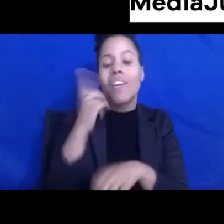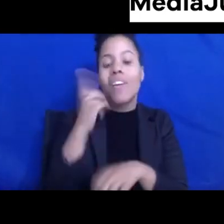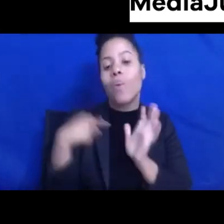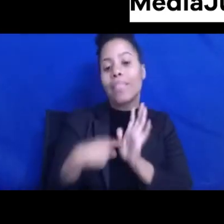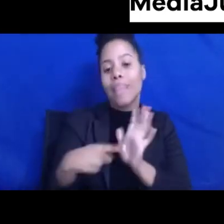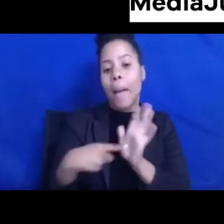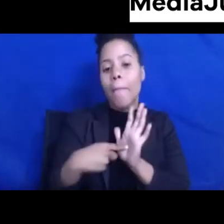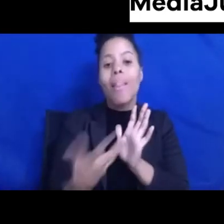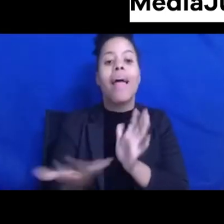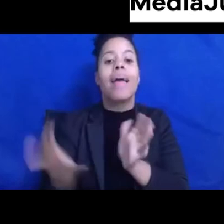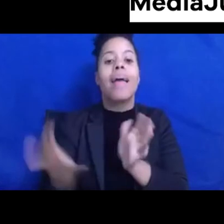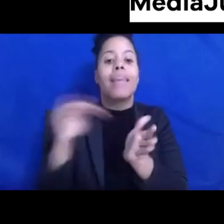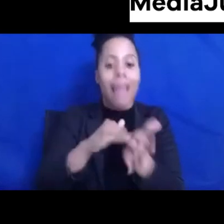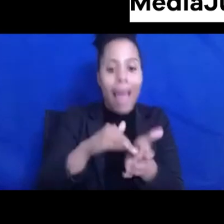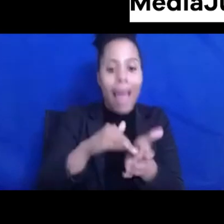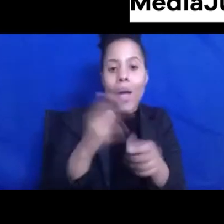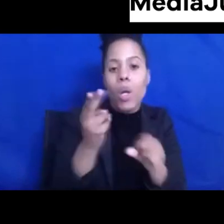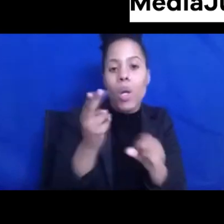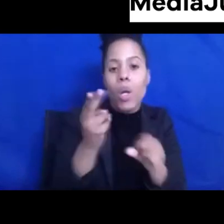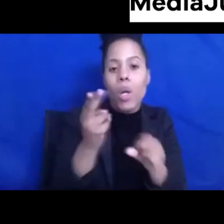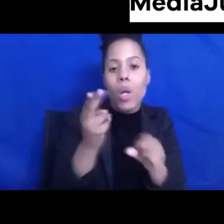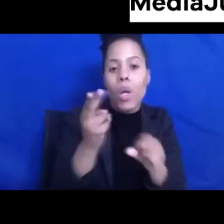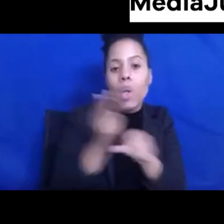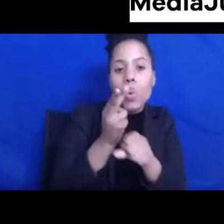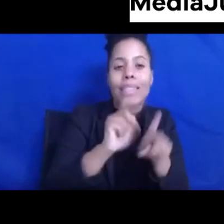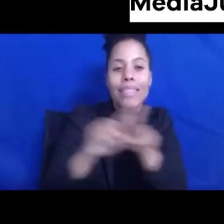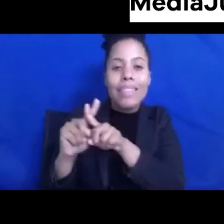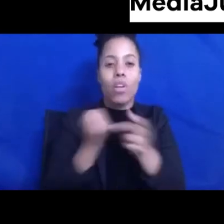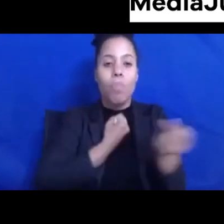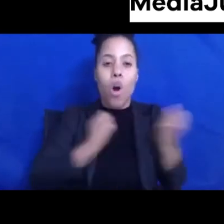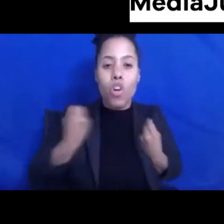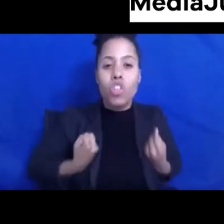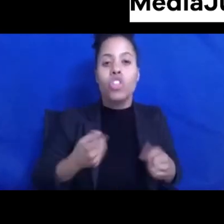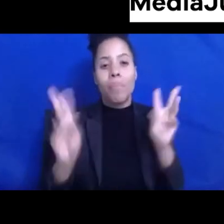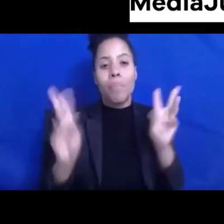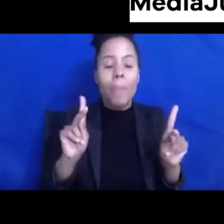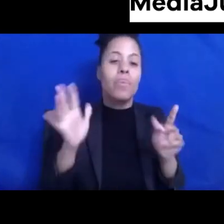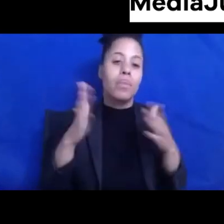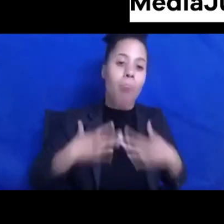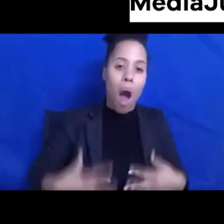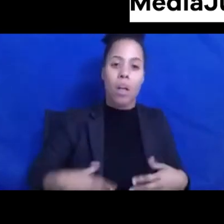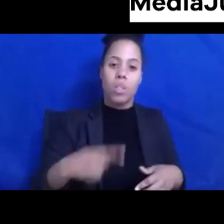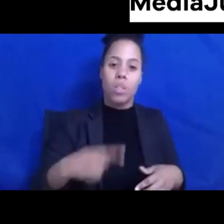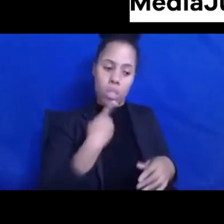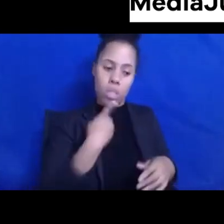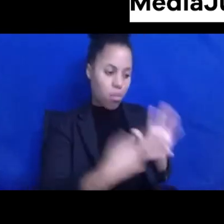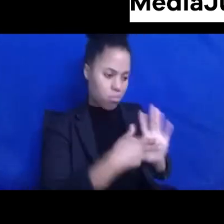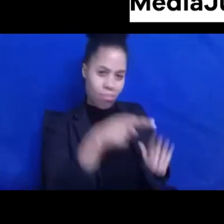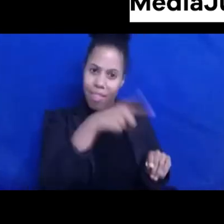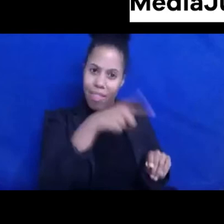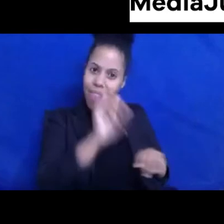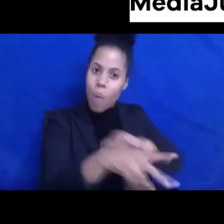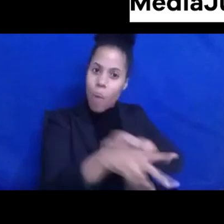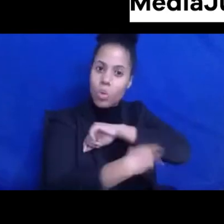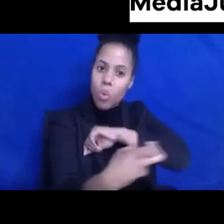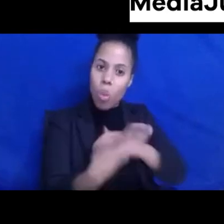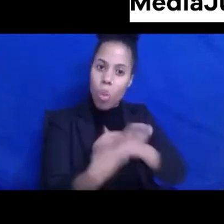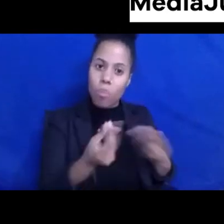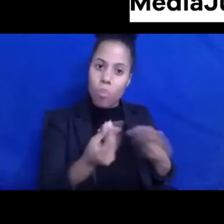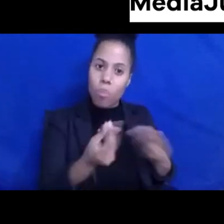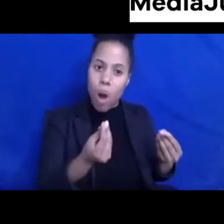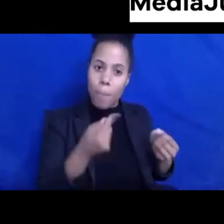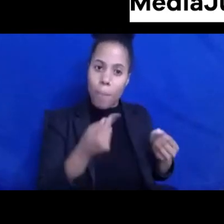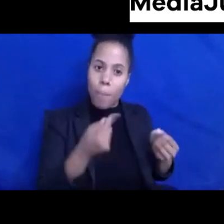markers of people's bodies to describe quote unquote stolen property at that time. And so we just wanted to